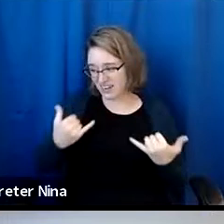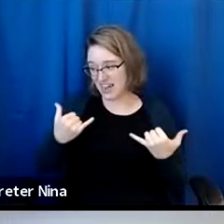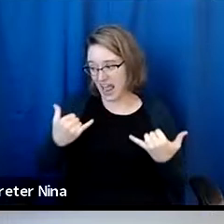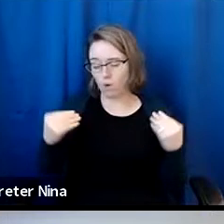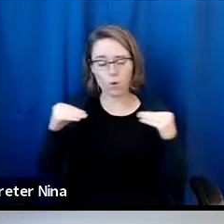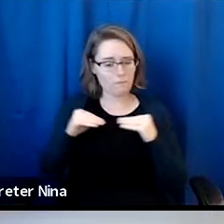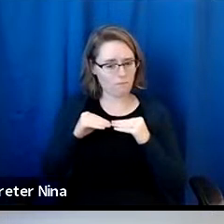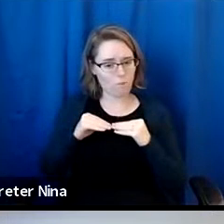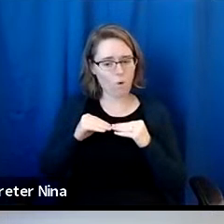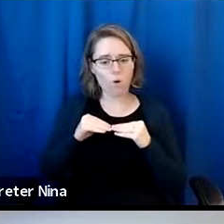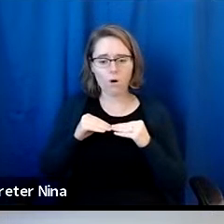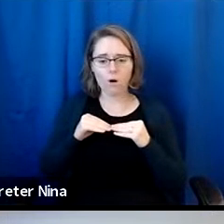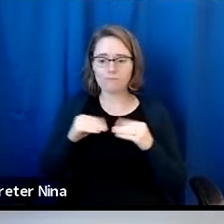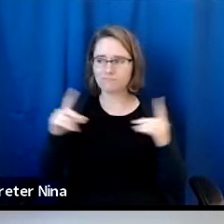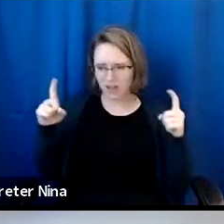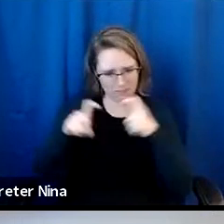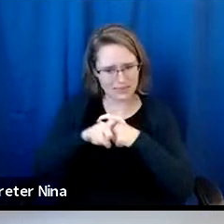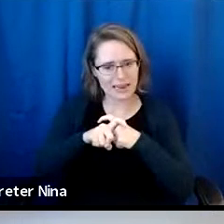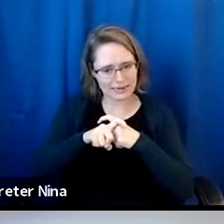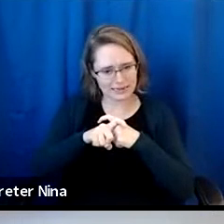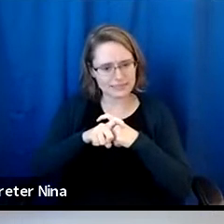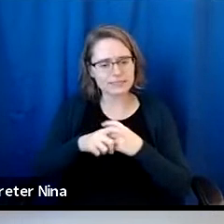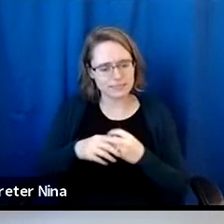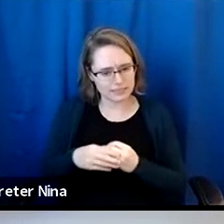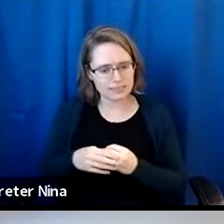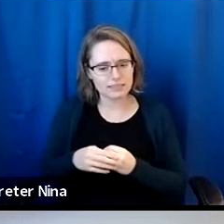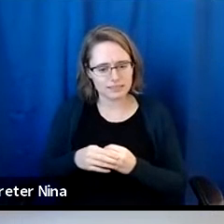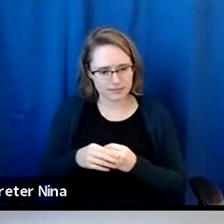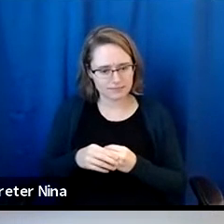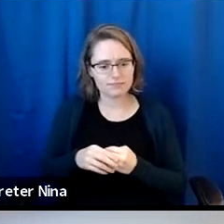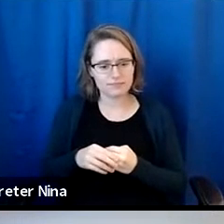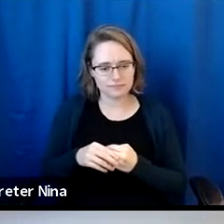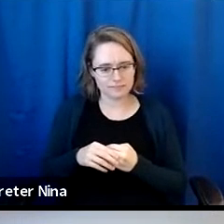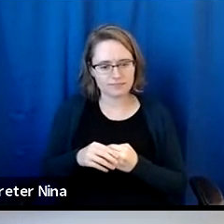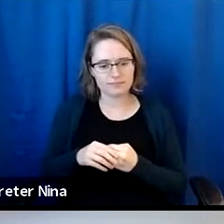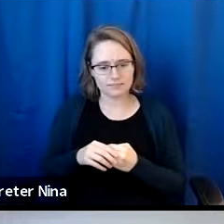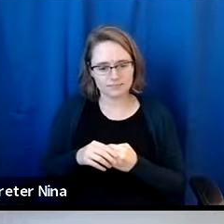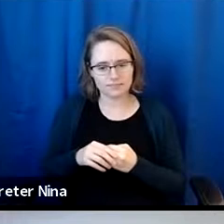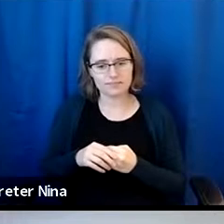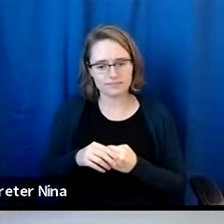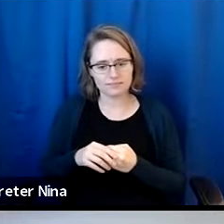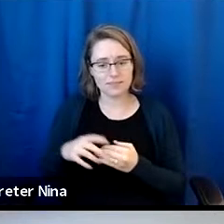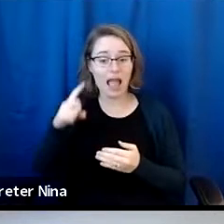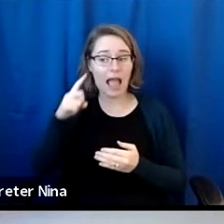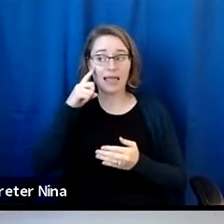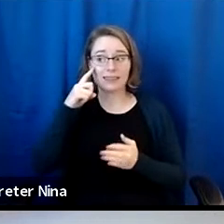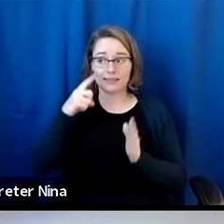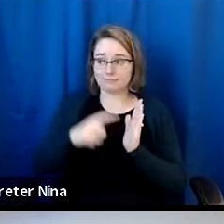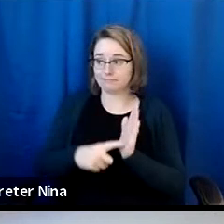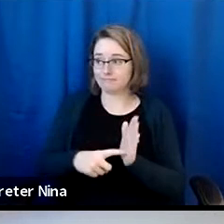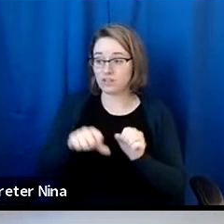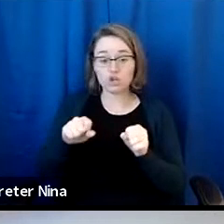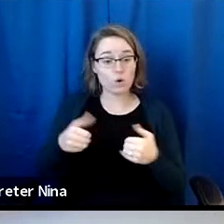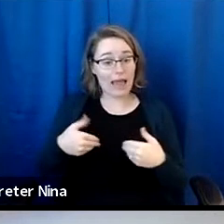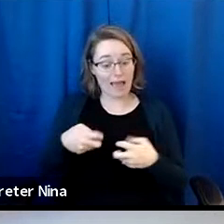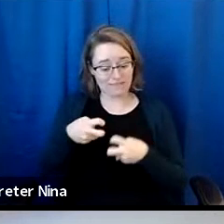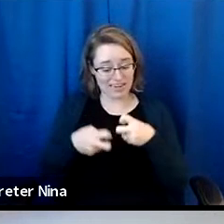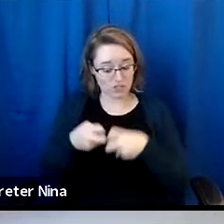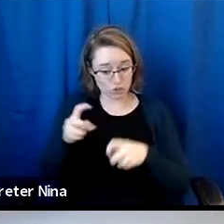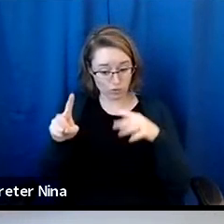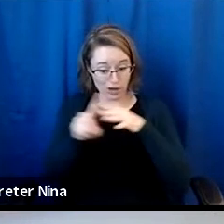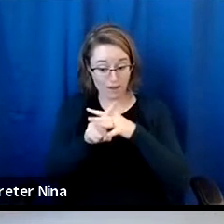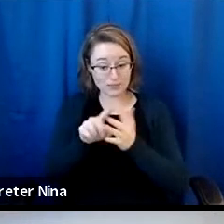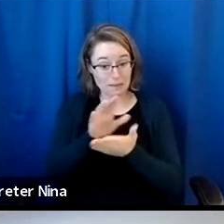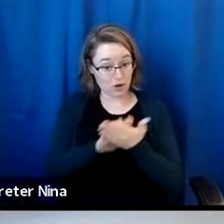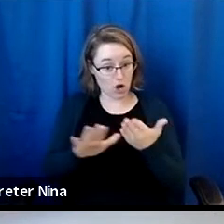and more complicated, right? Because I think that there could be an issue that comes up and a college might need